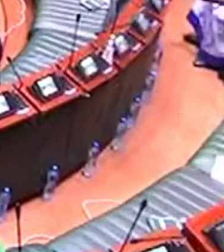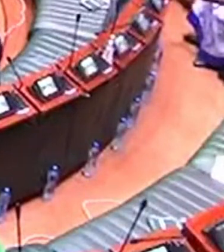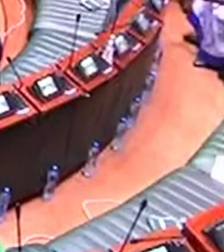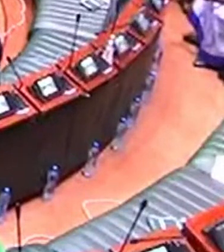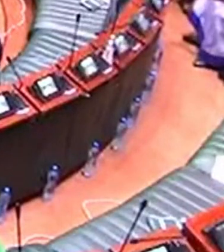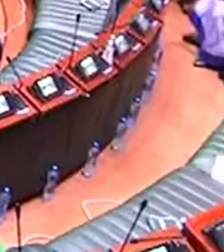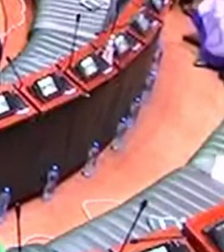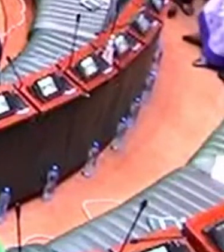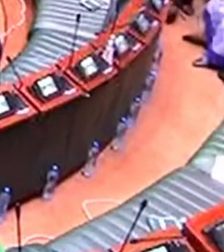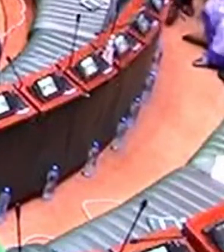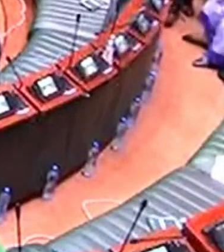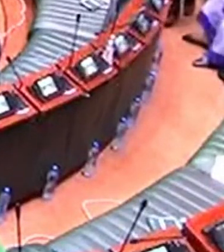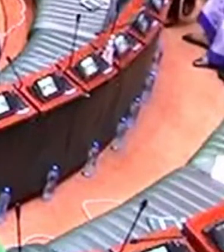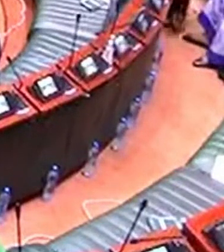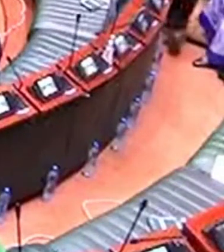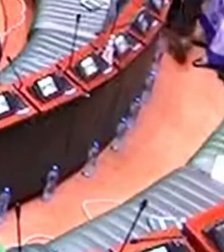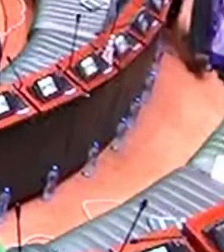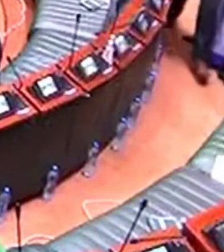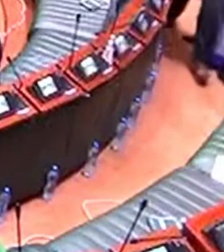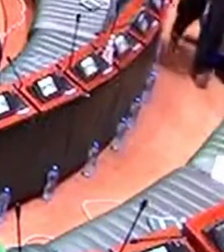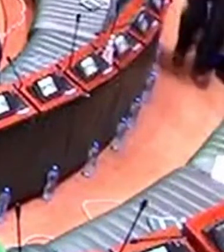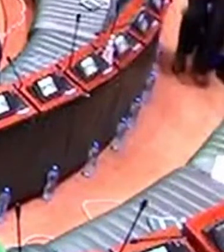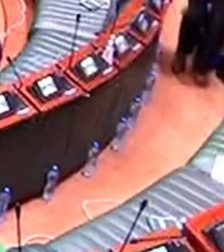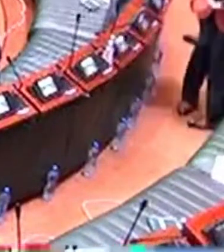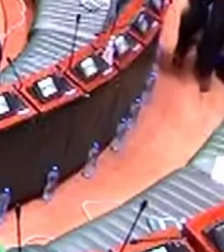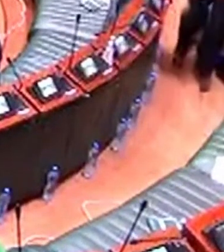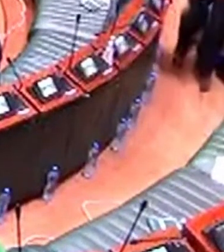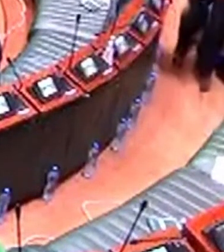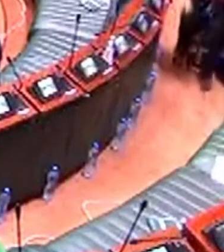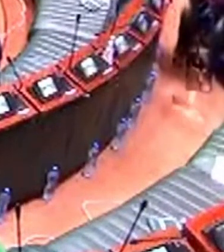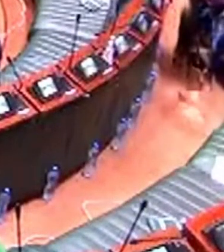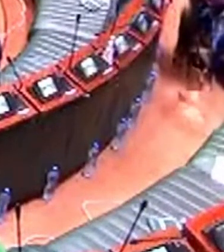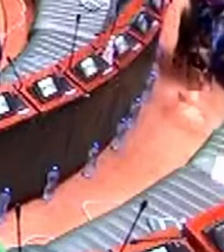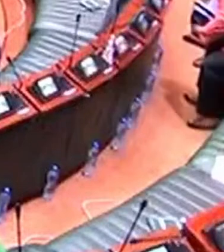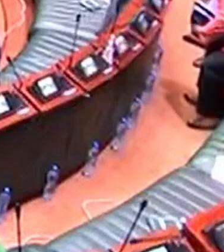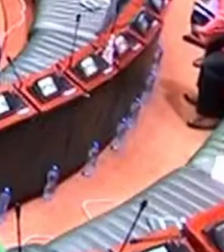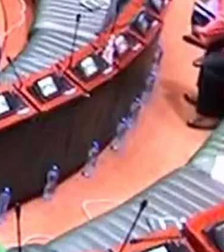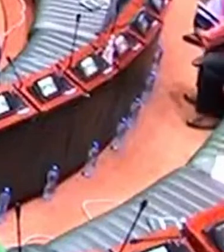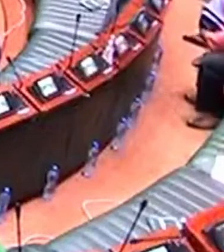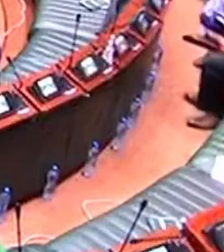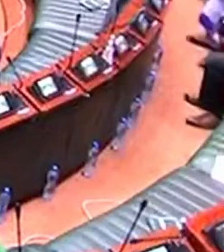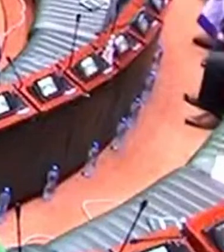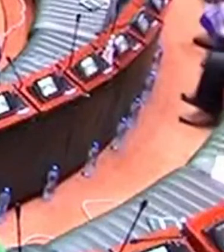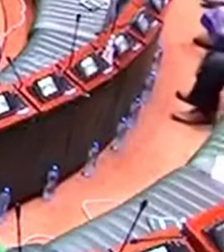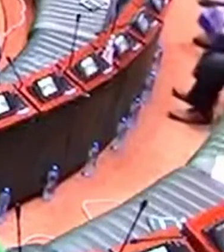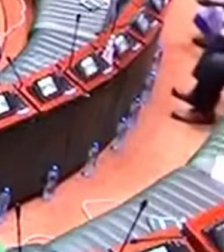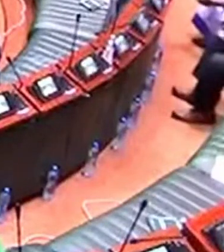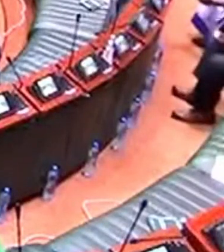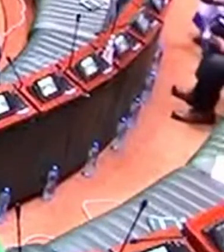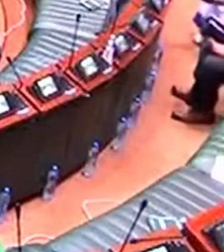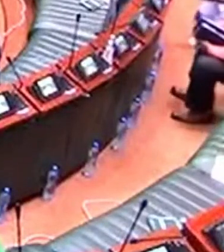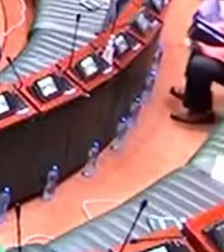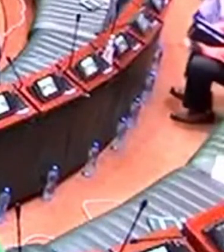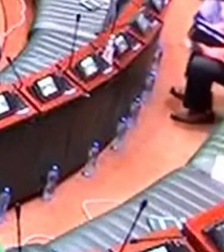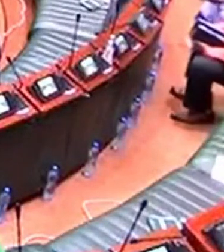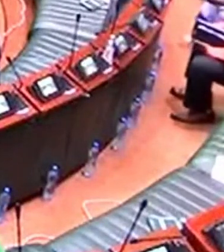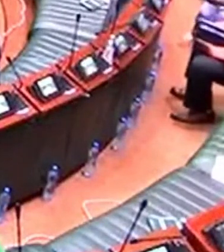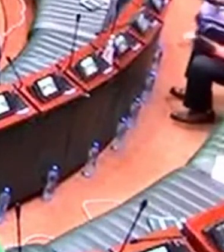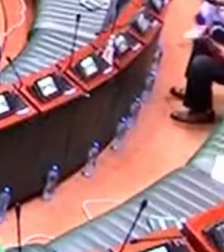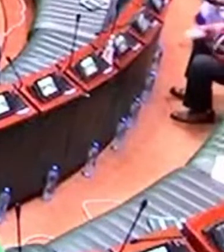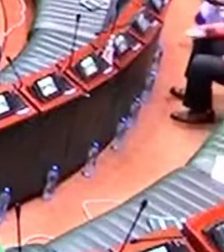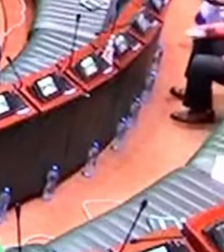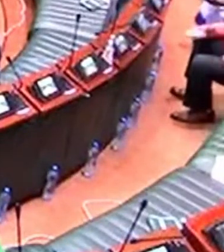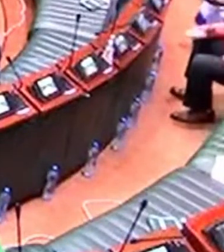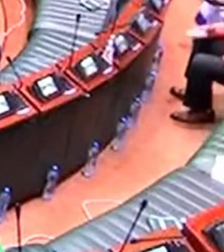by Mabatizia, Member of Parliament, Ms. Imelda Munabantu, that the thanks of this Assembly be recorded for the exposition of